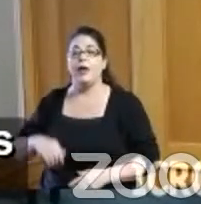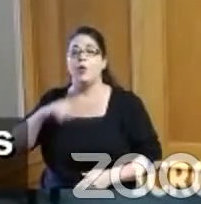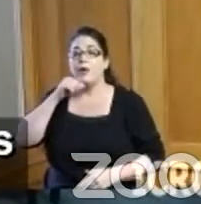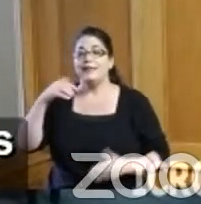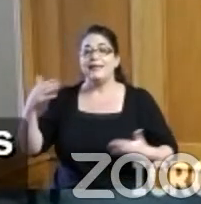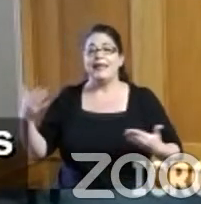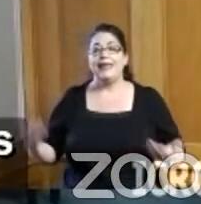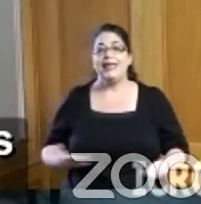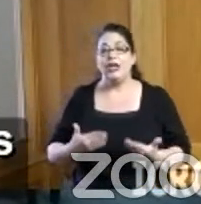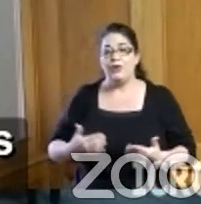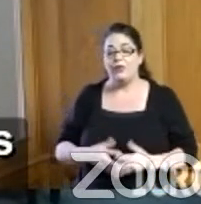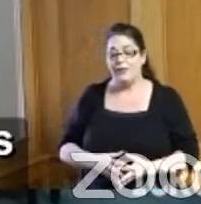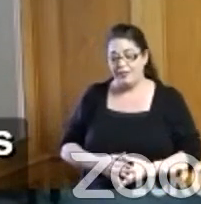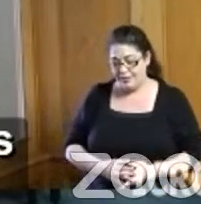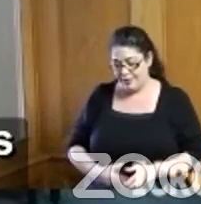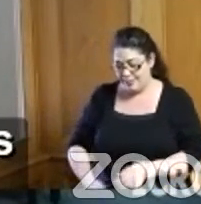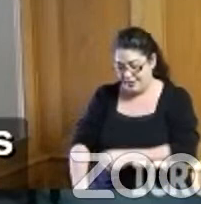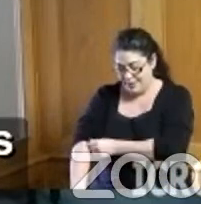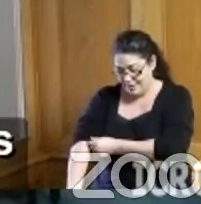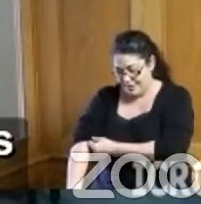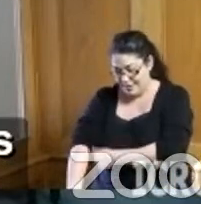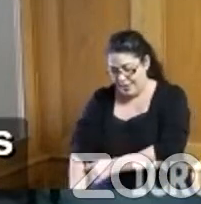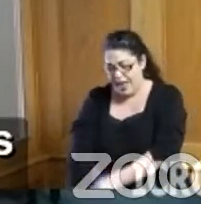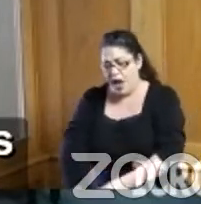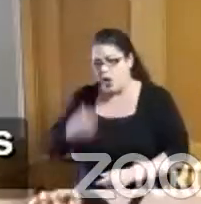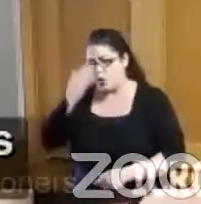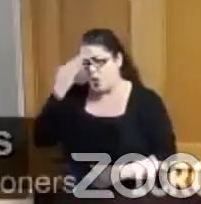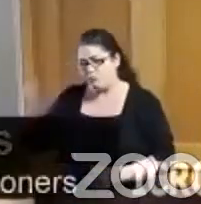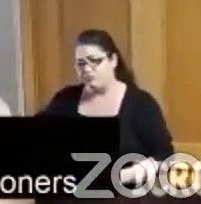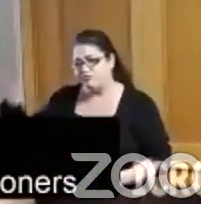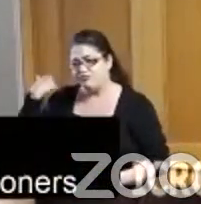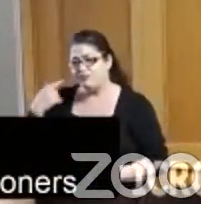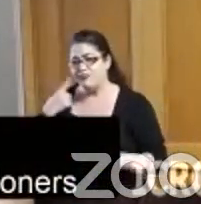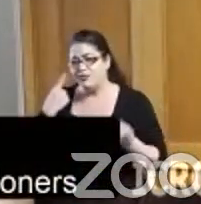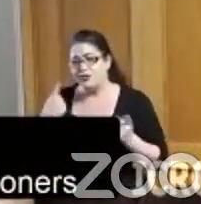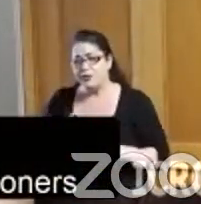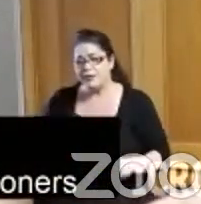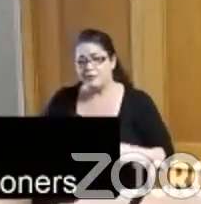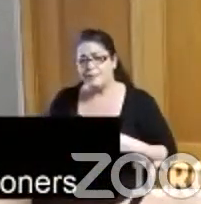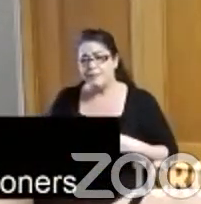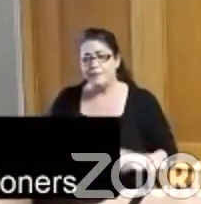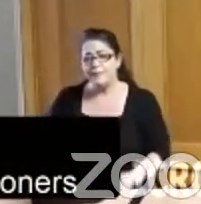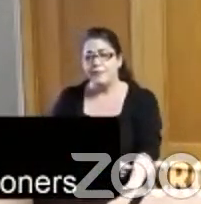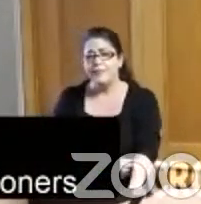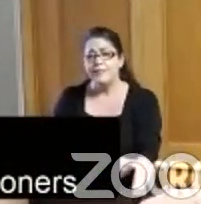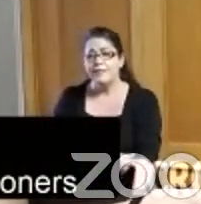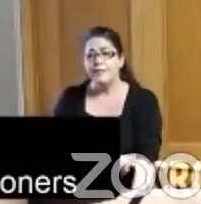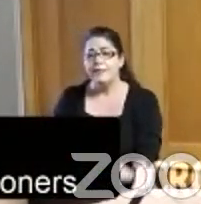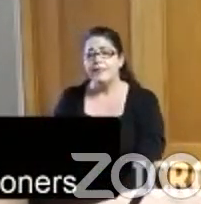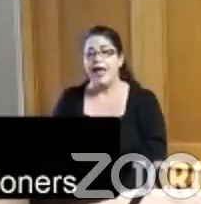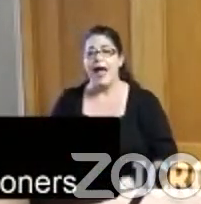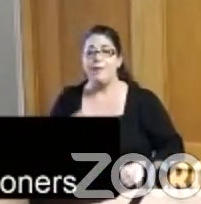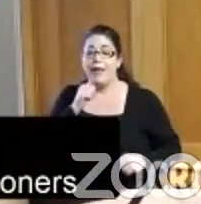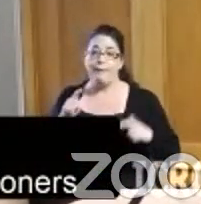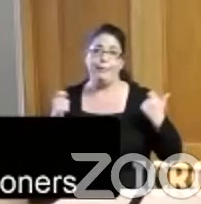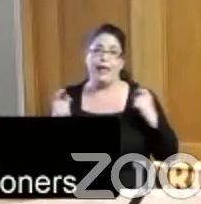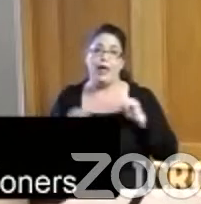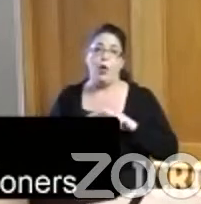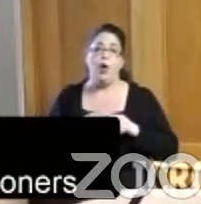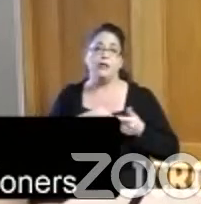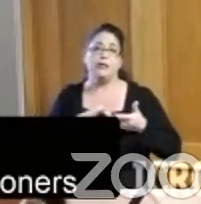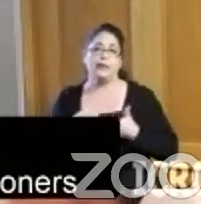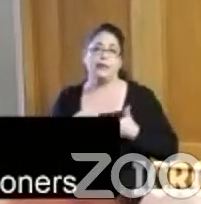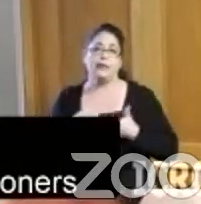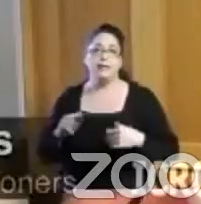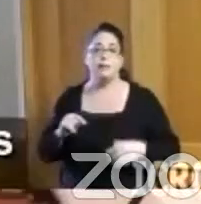so I know this was agreed to before. I just want to make the comment. I'm not, like, big on studies. So